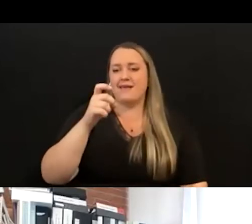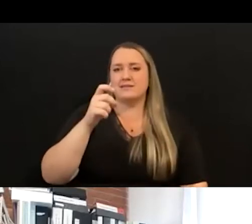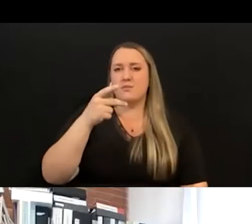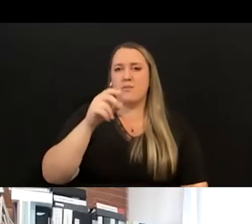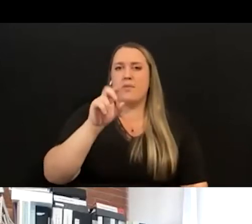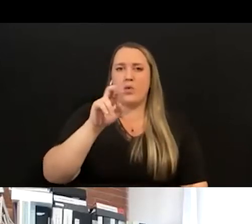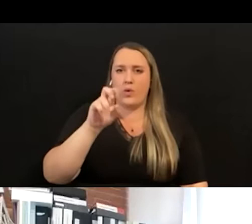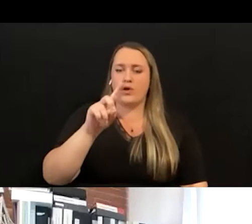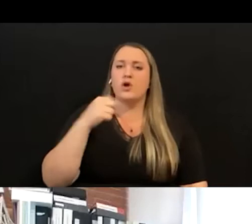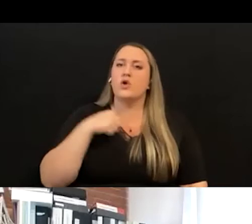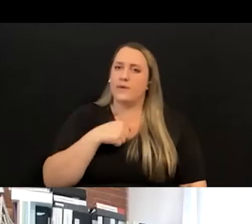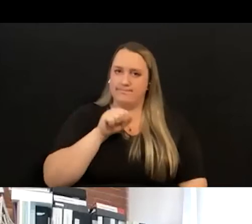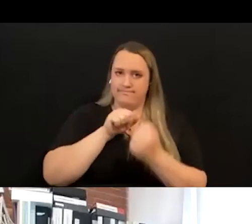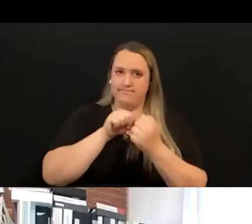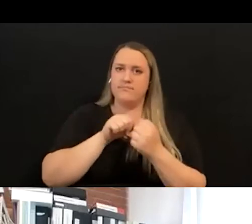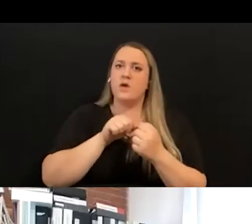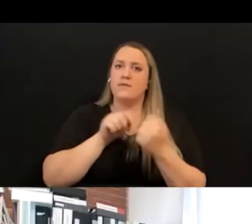cognitive disabilities.